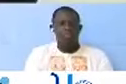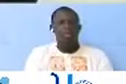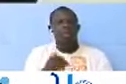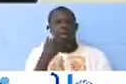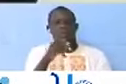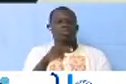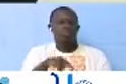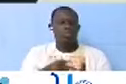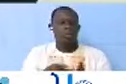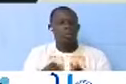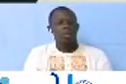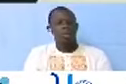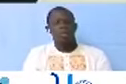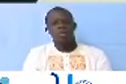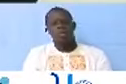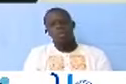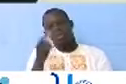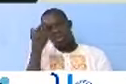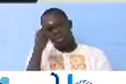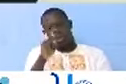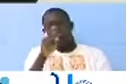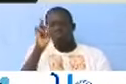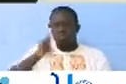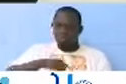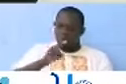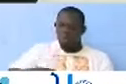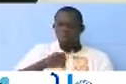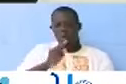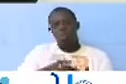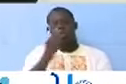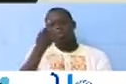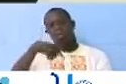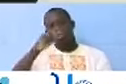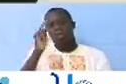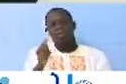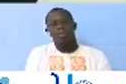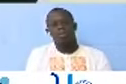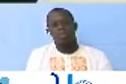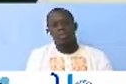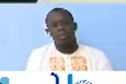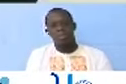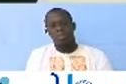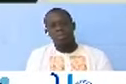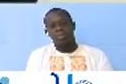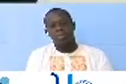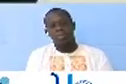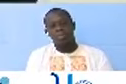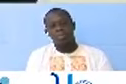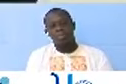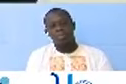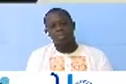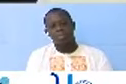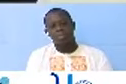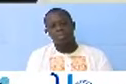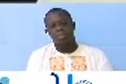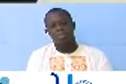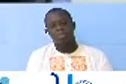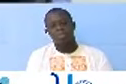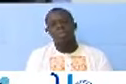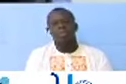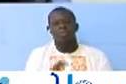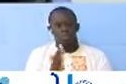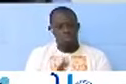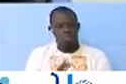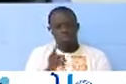or correct? Sa itala mira ro mu kutilin ni wolde bam fo ku manga kutilin ni wolde fo kutilin. That was